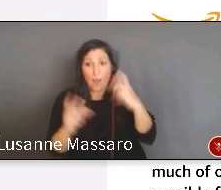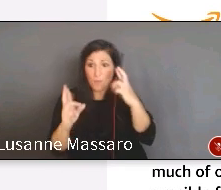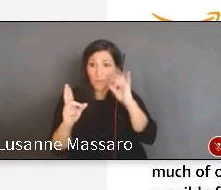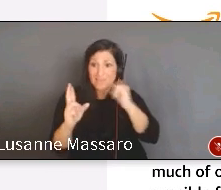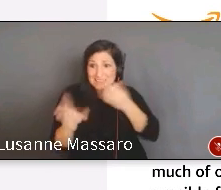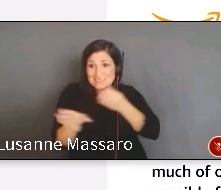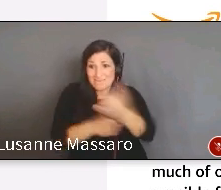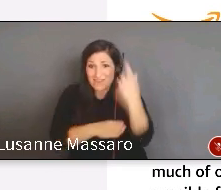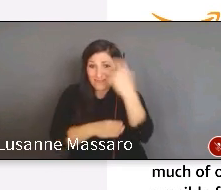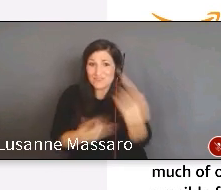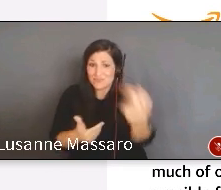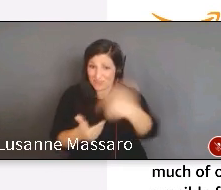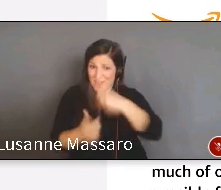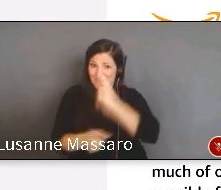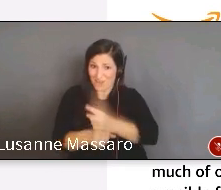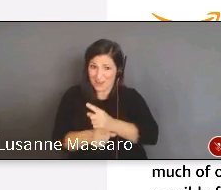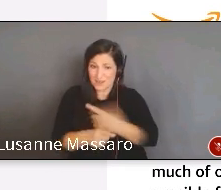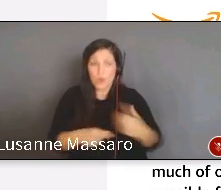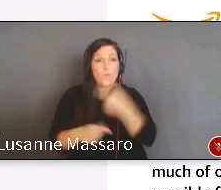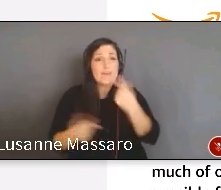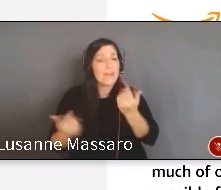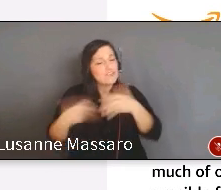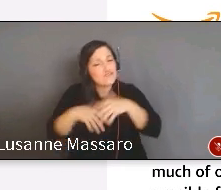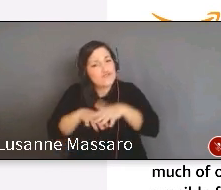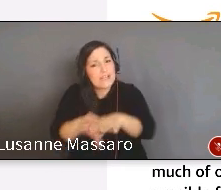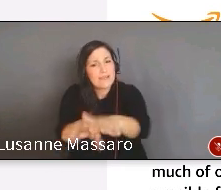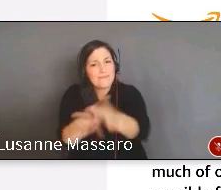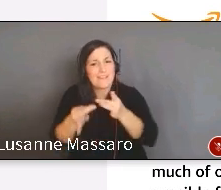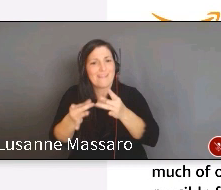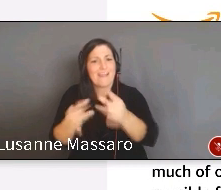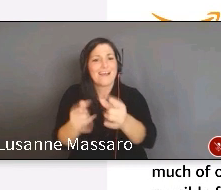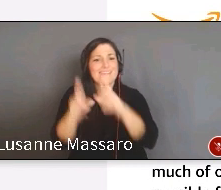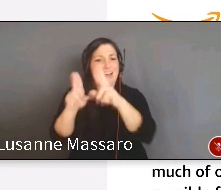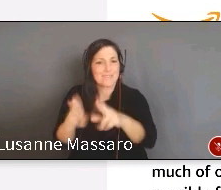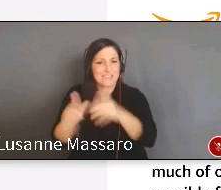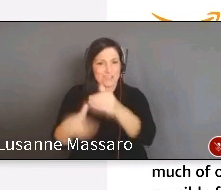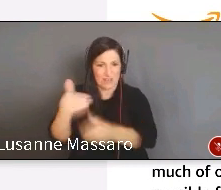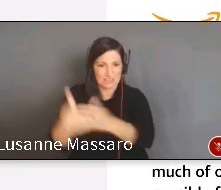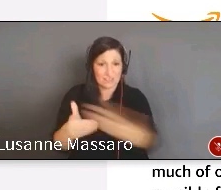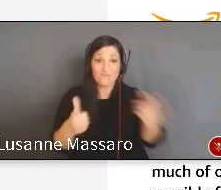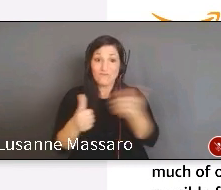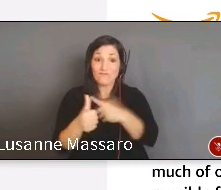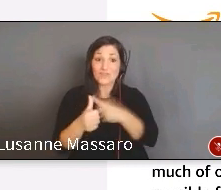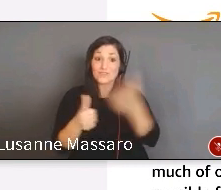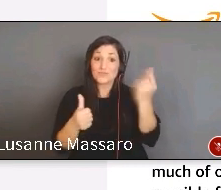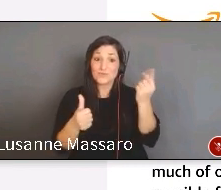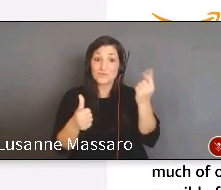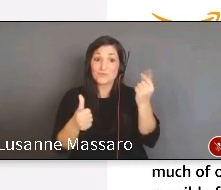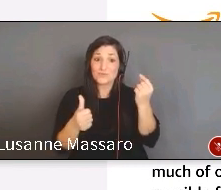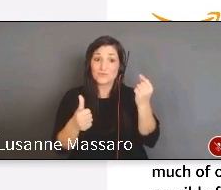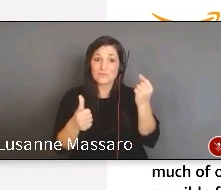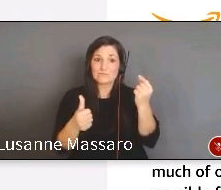right? So we have streamlined and simplified the application process. And so first step is you want to go and